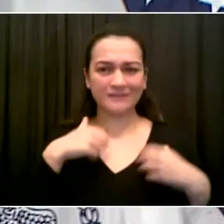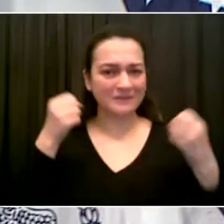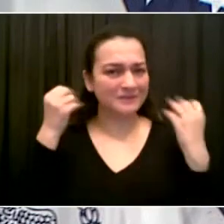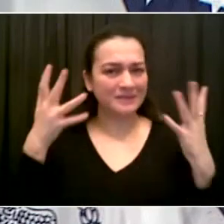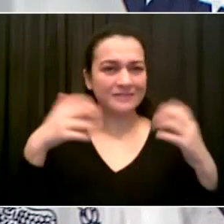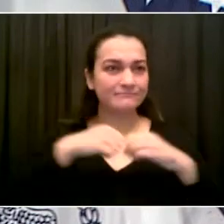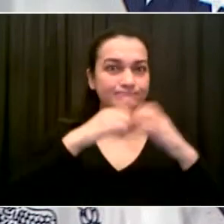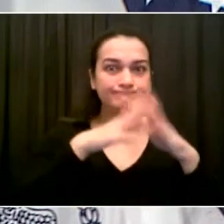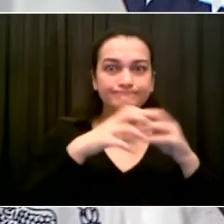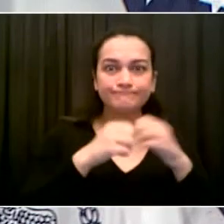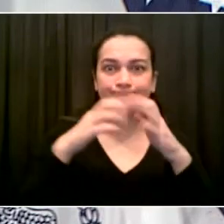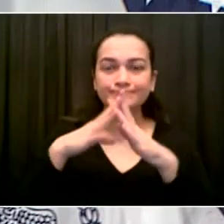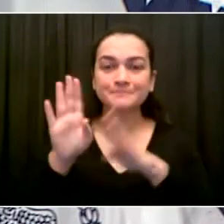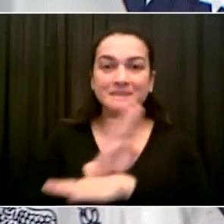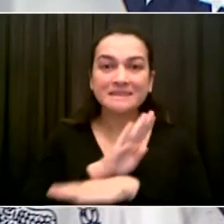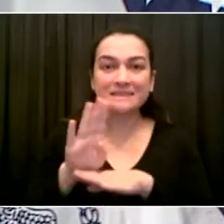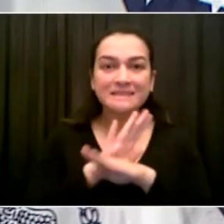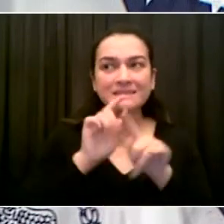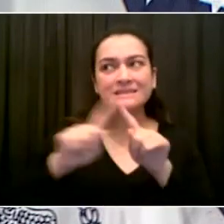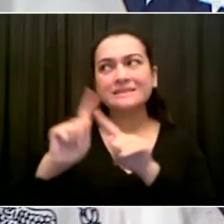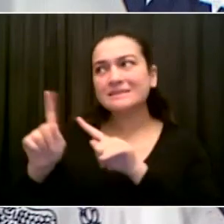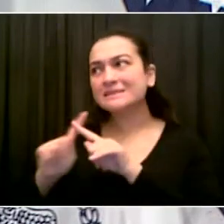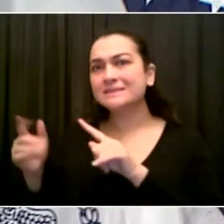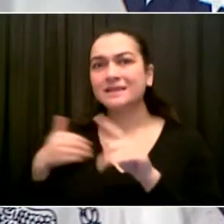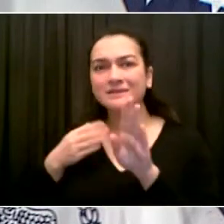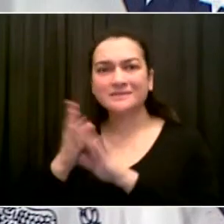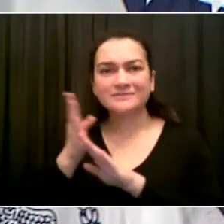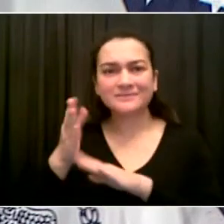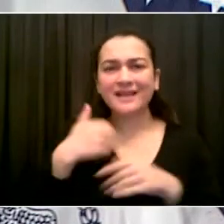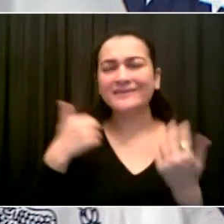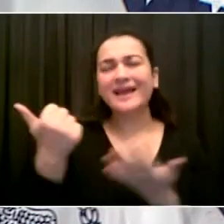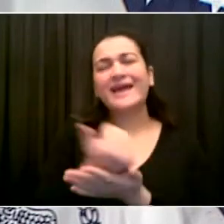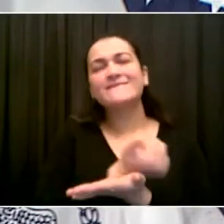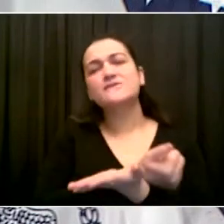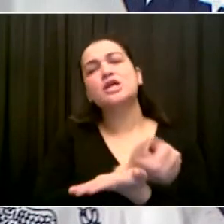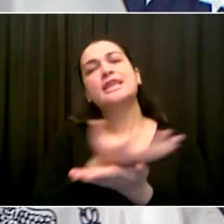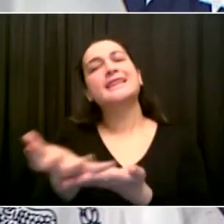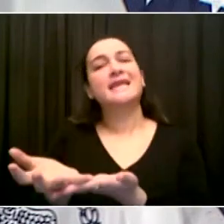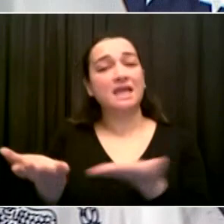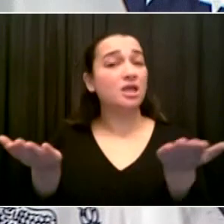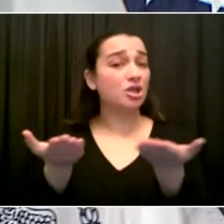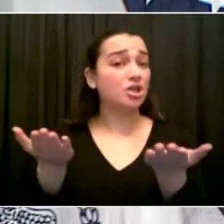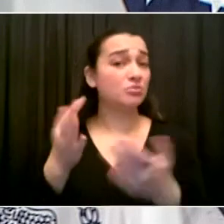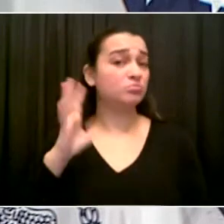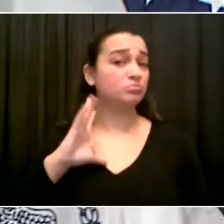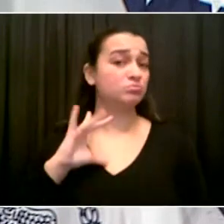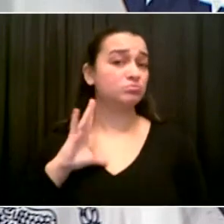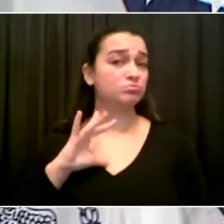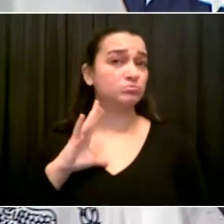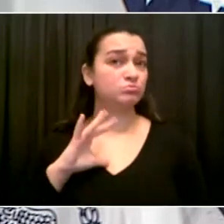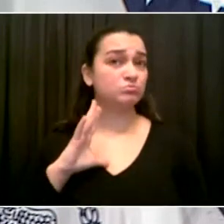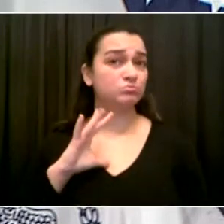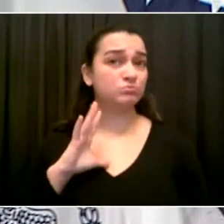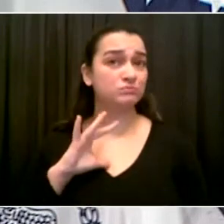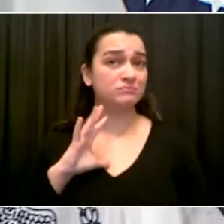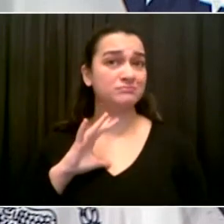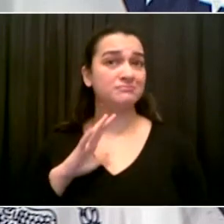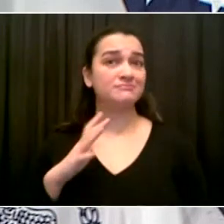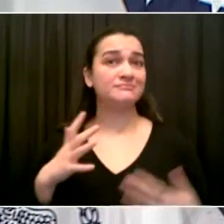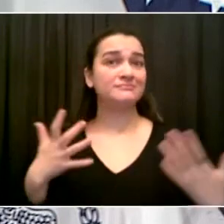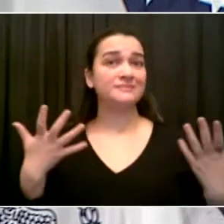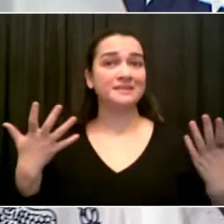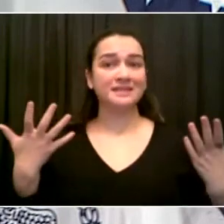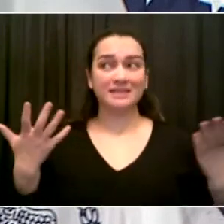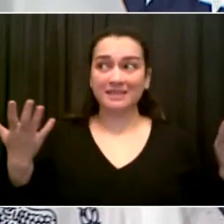industry represented here. It's one of the global economic capitals. People can achieve things here they can't achieve anyplace